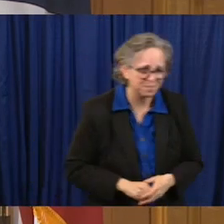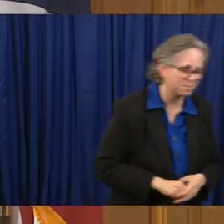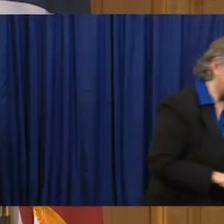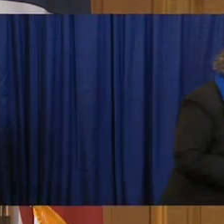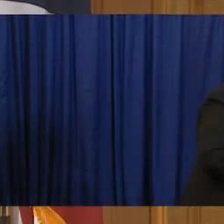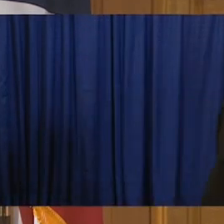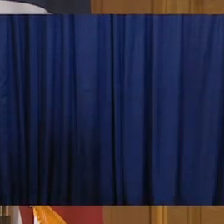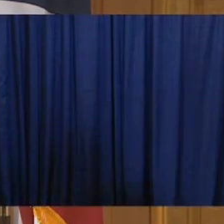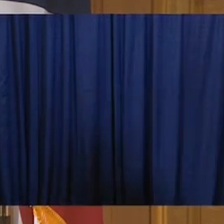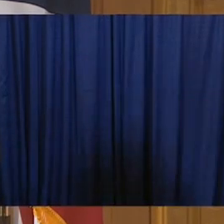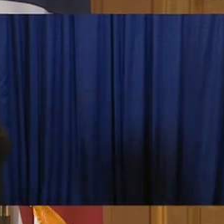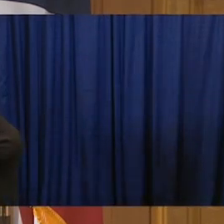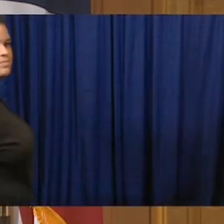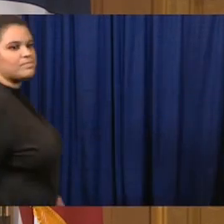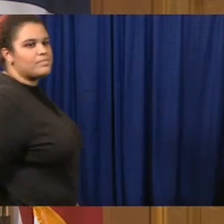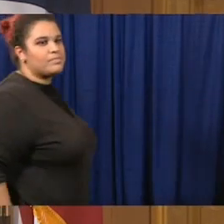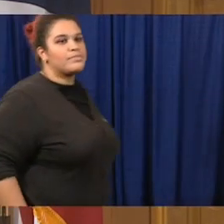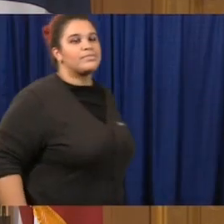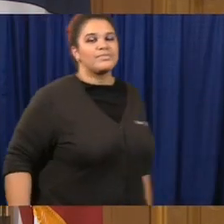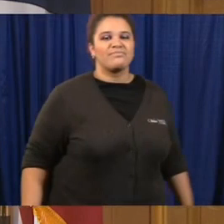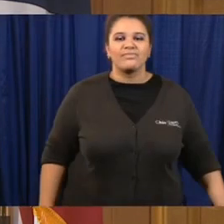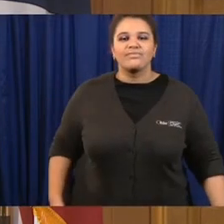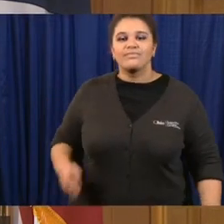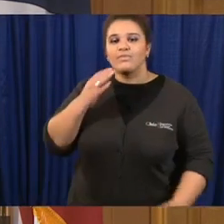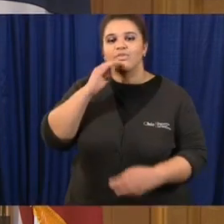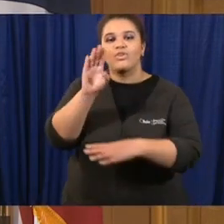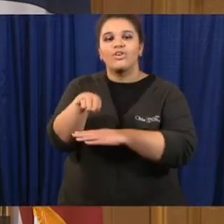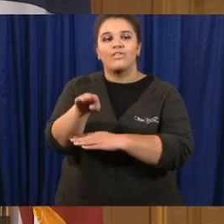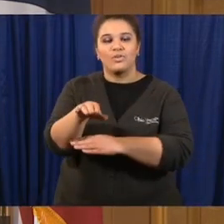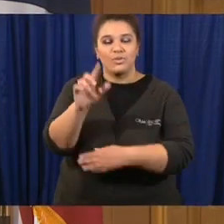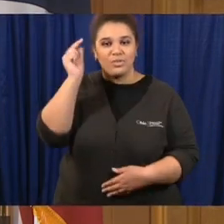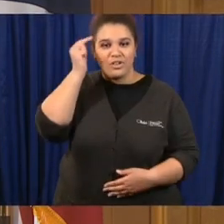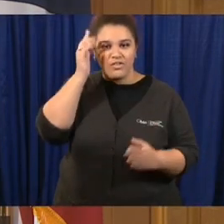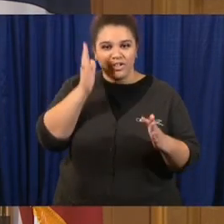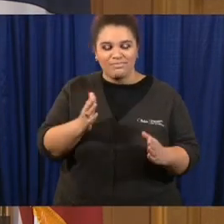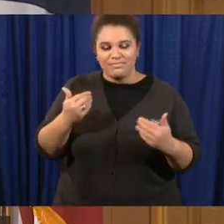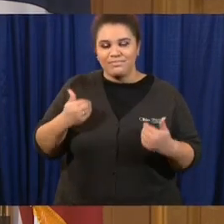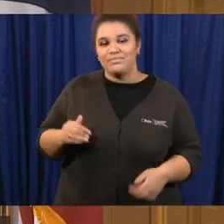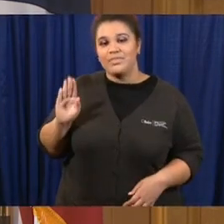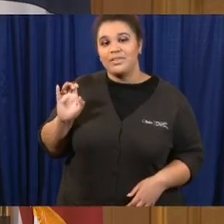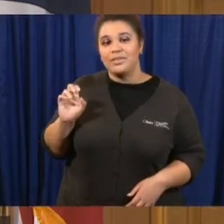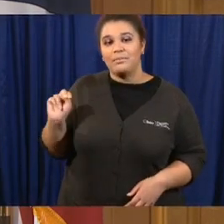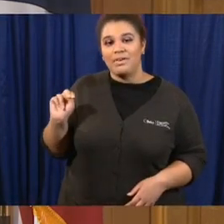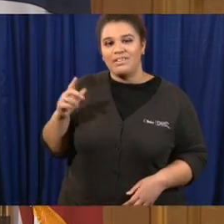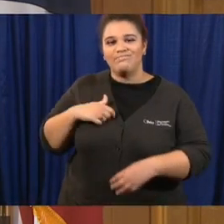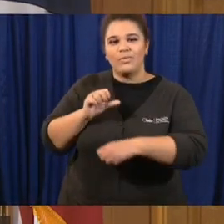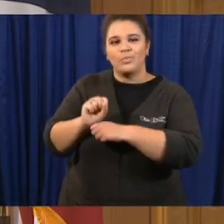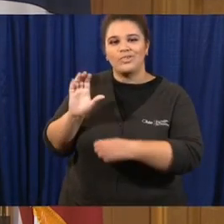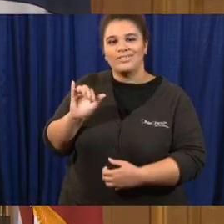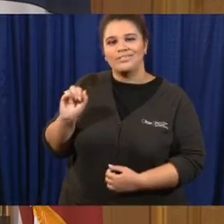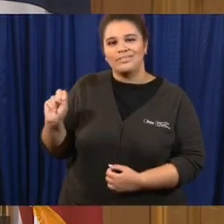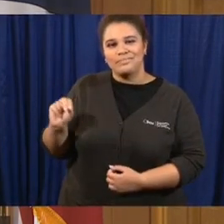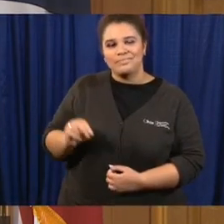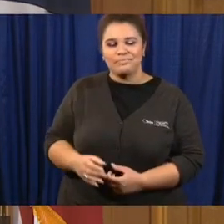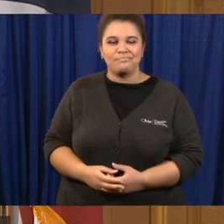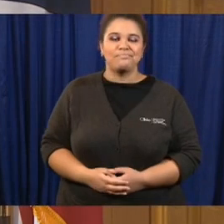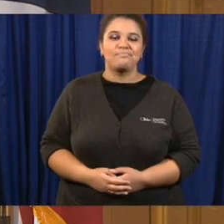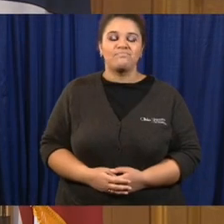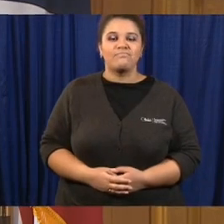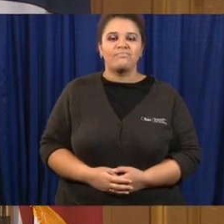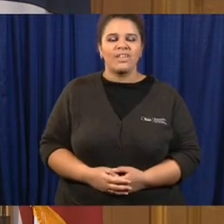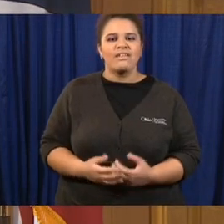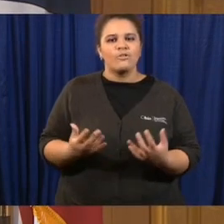pick members of our society off. And so that's the challenge that, you know, that we all face. So we're